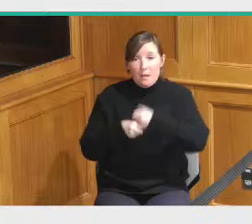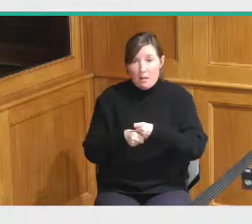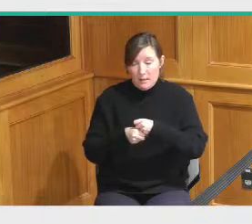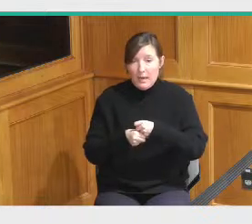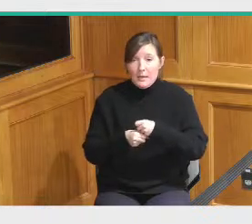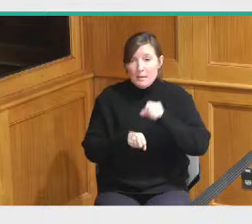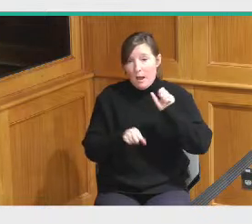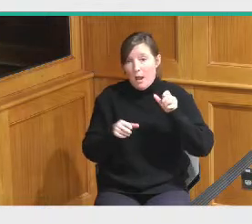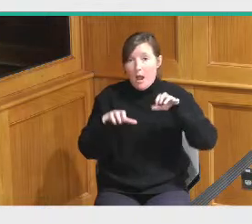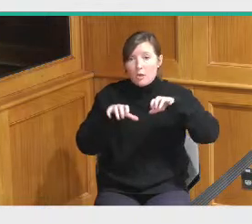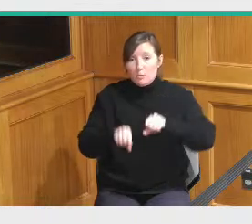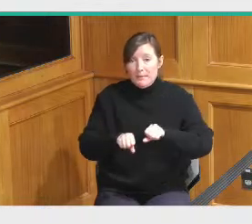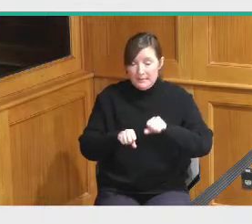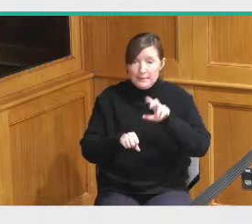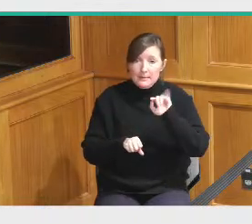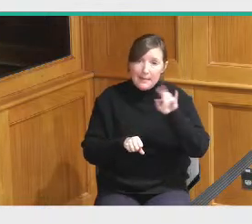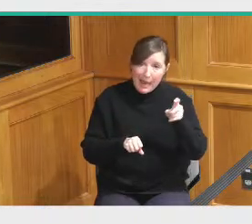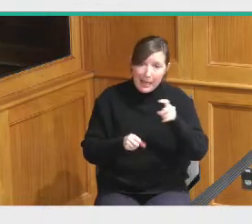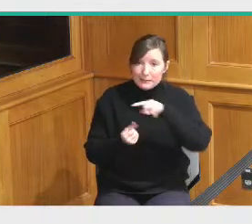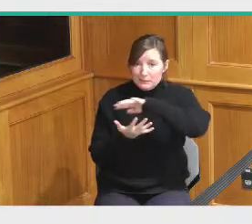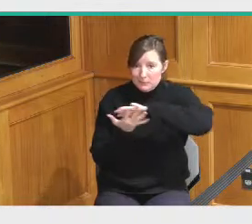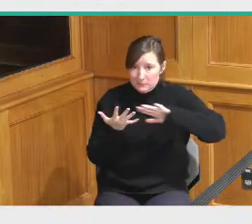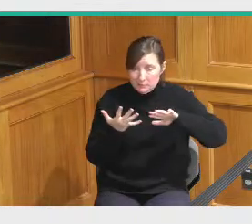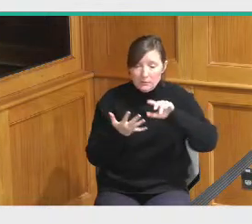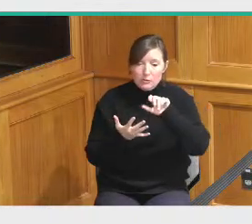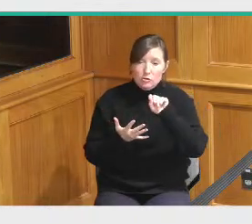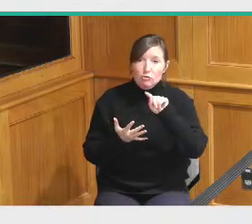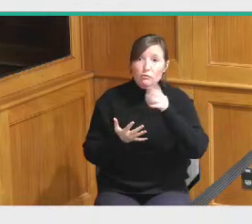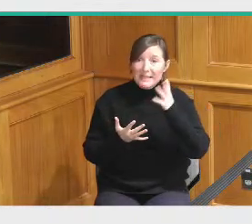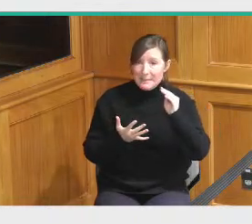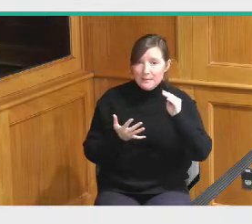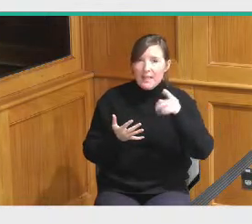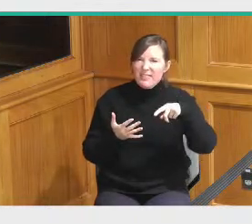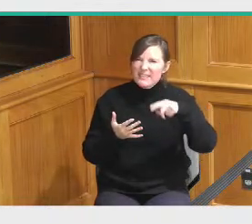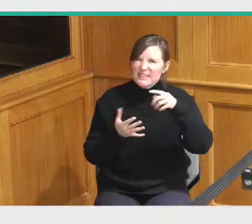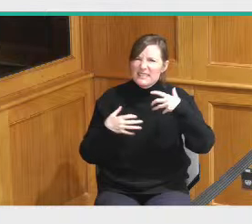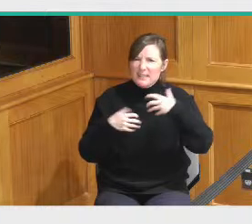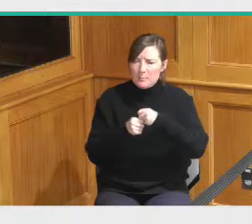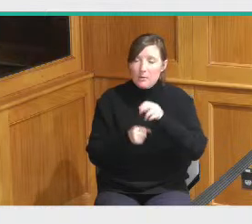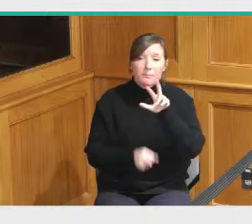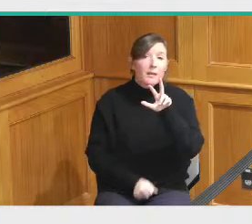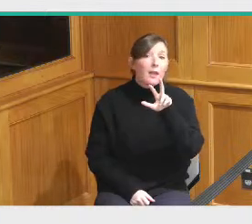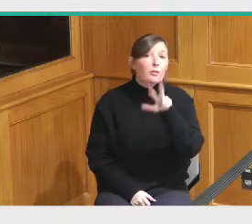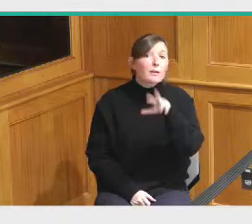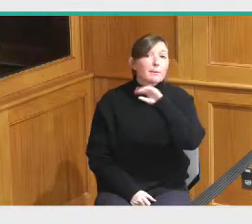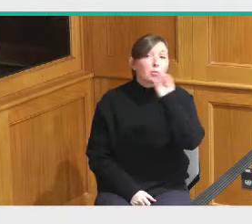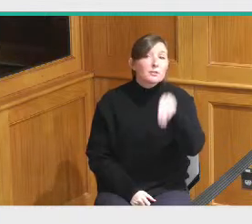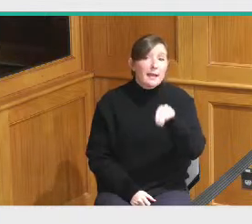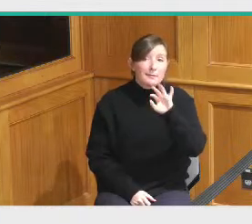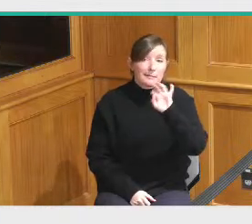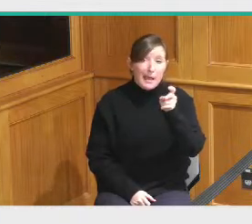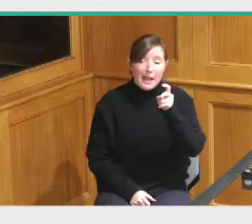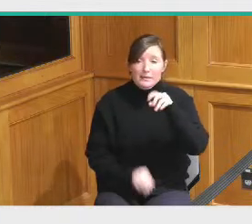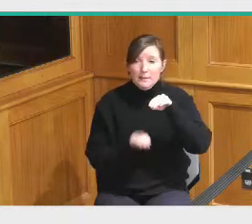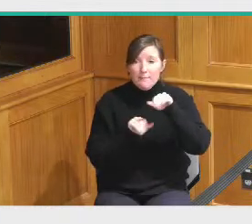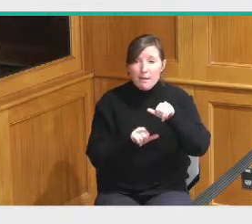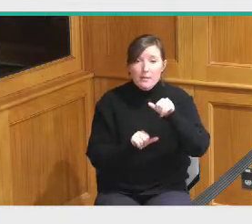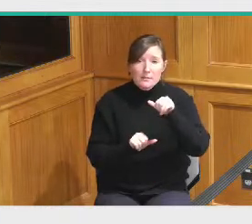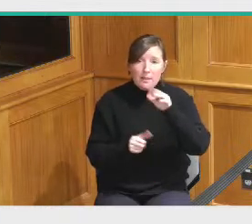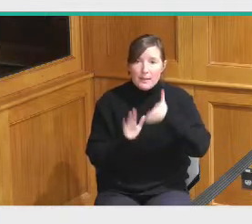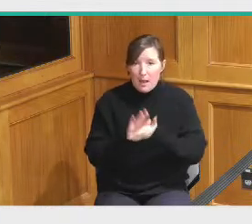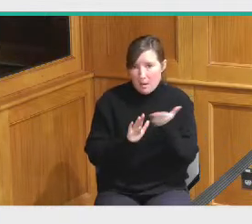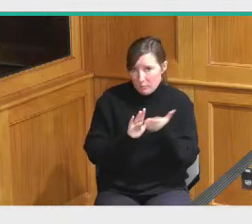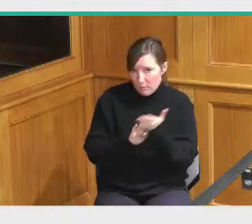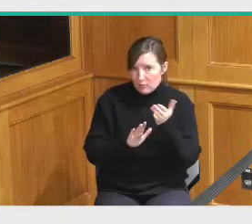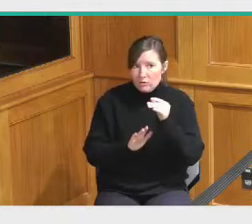project, this is just a summary of what those streams are. You have the 3% tax that goes to fund the operations of